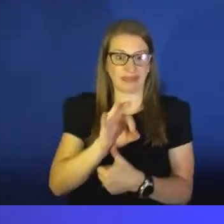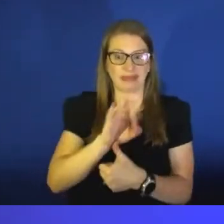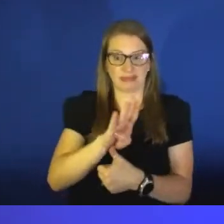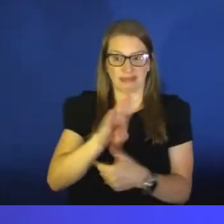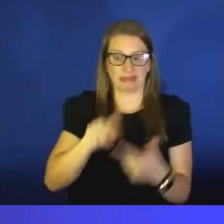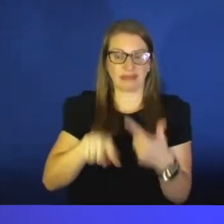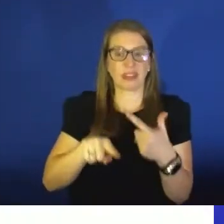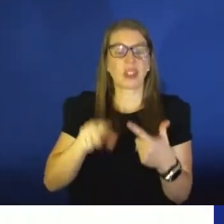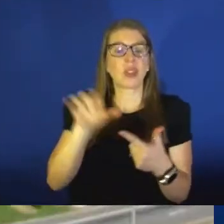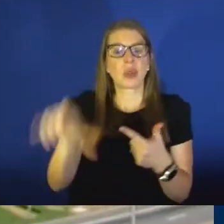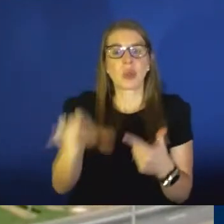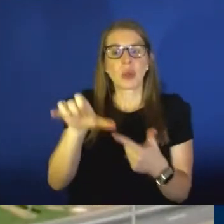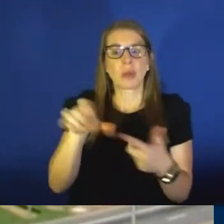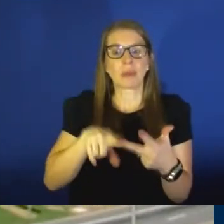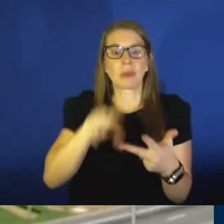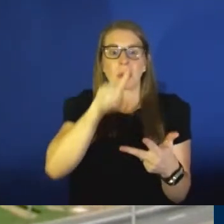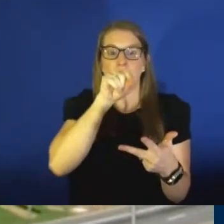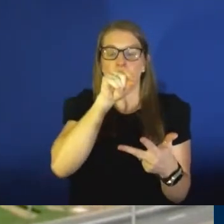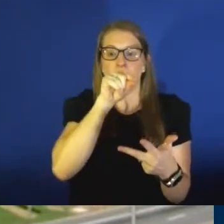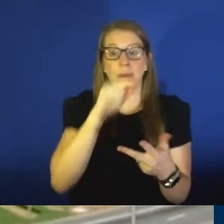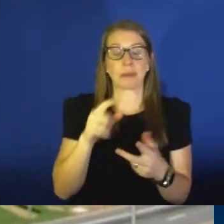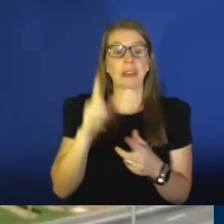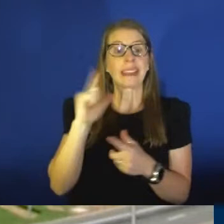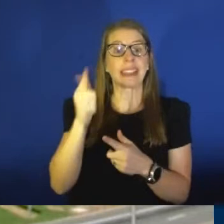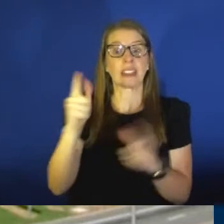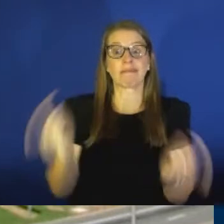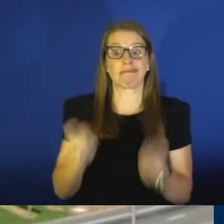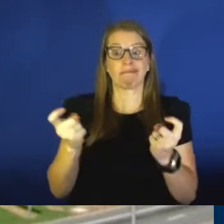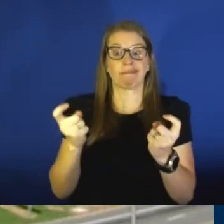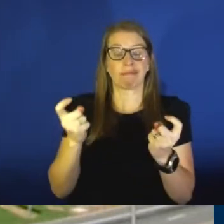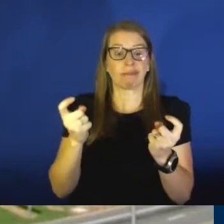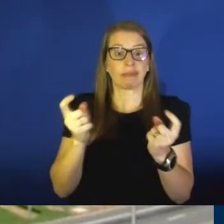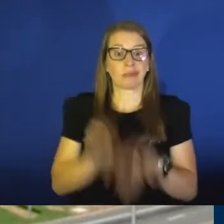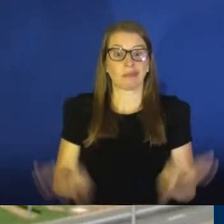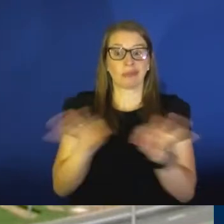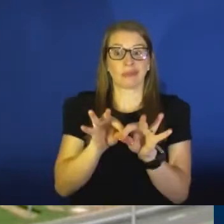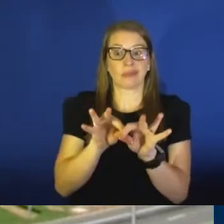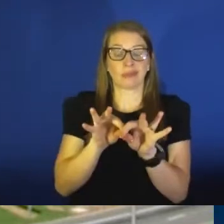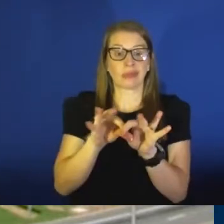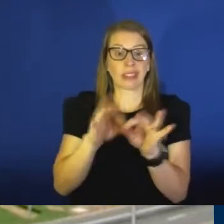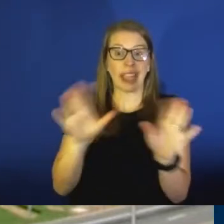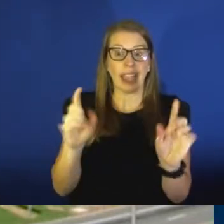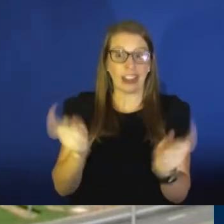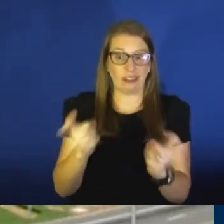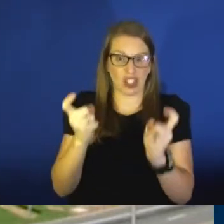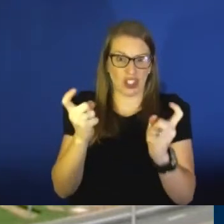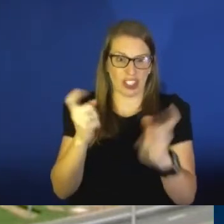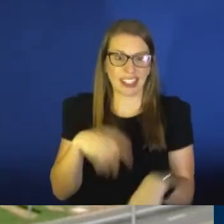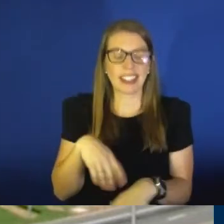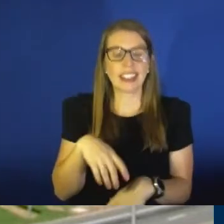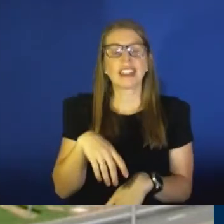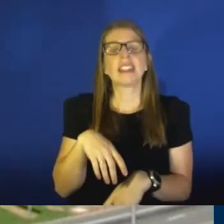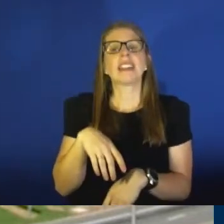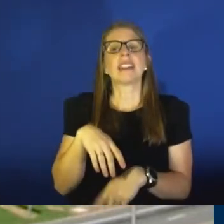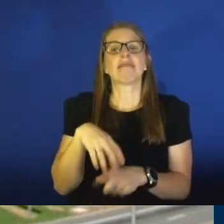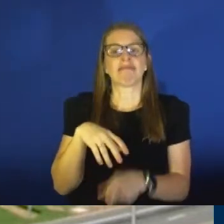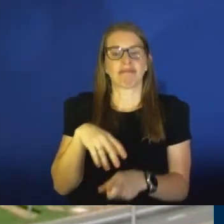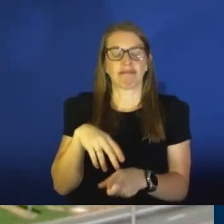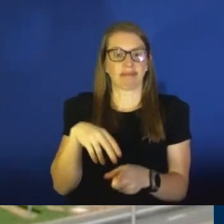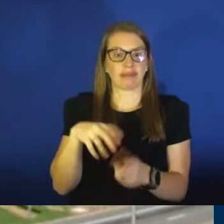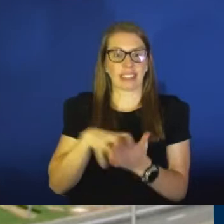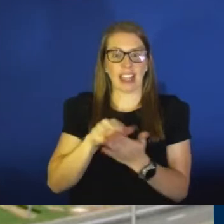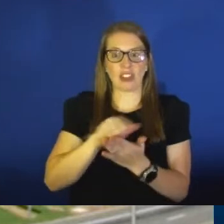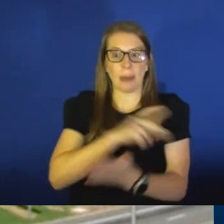up later, celebrating a big anniversary, a local shop helping cancer patients feel beautiful and feel confident. They